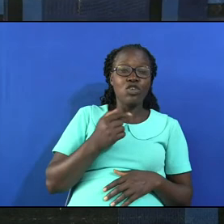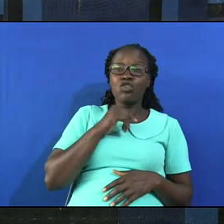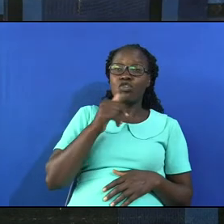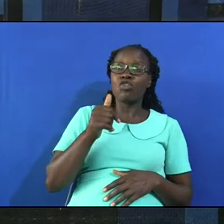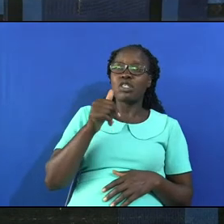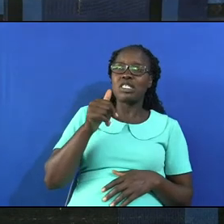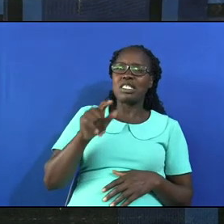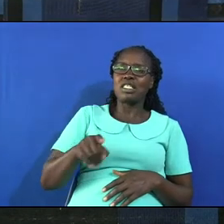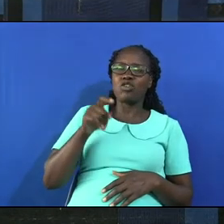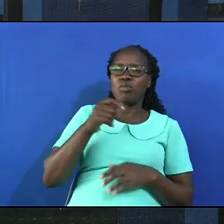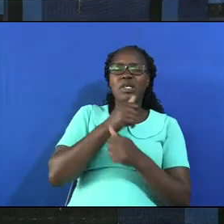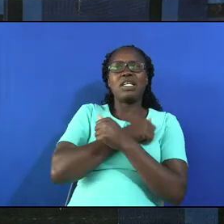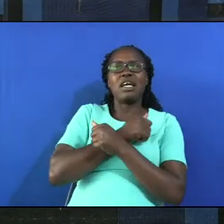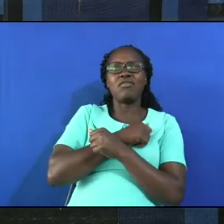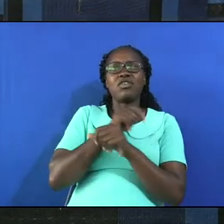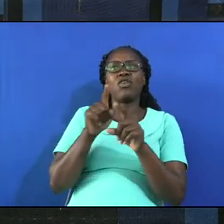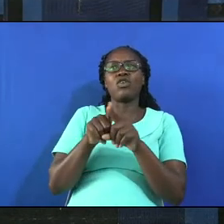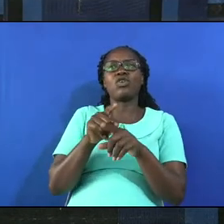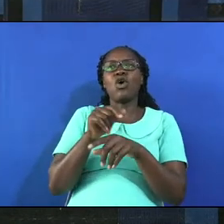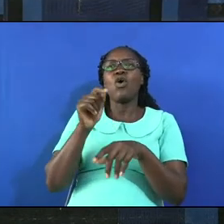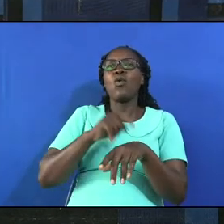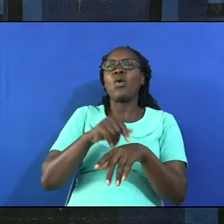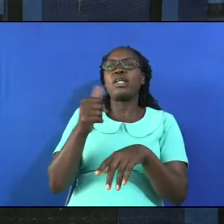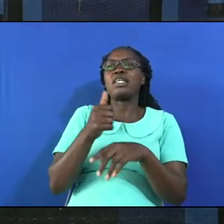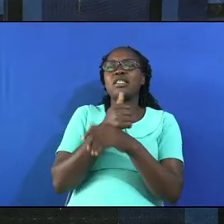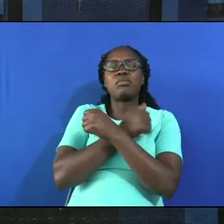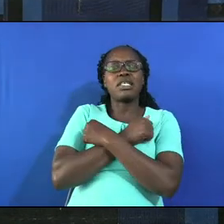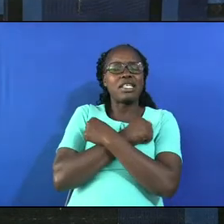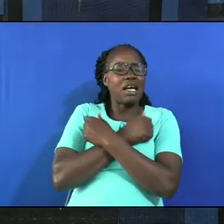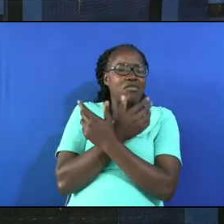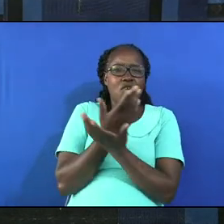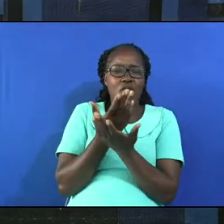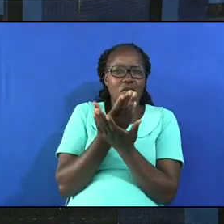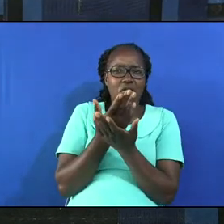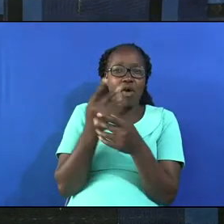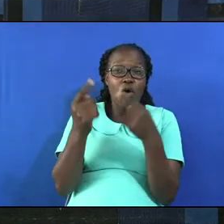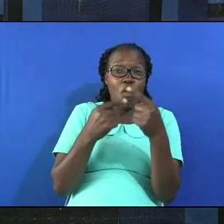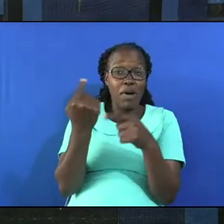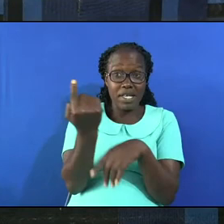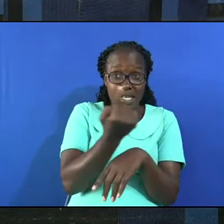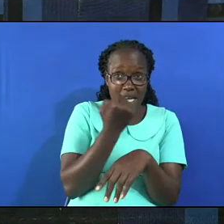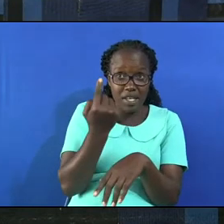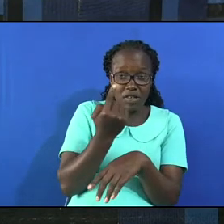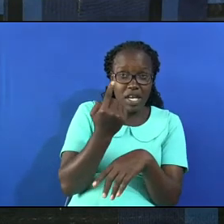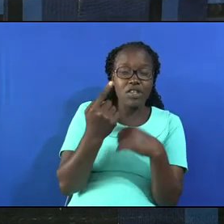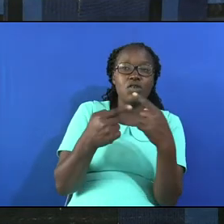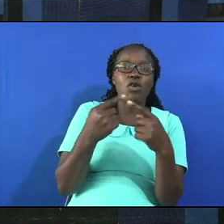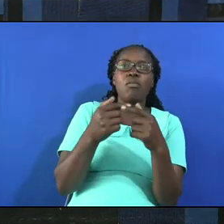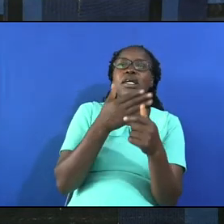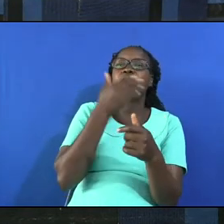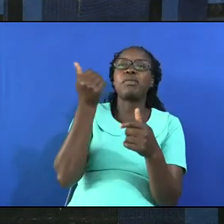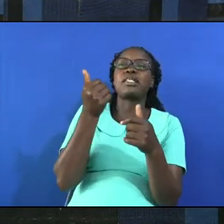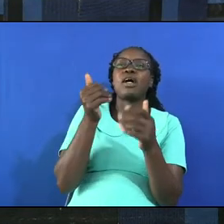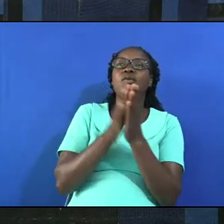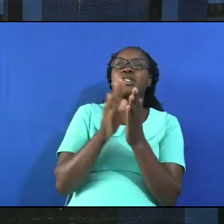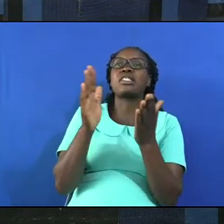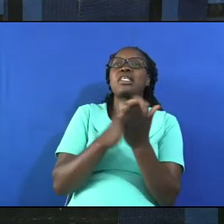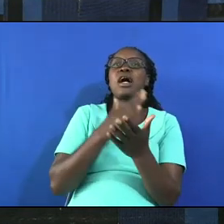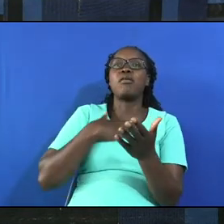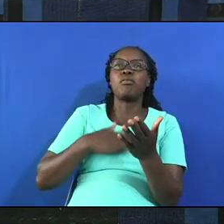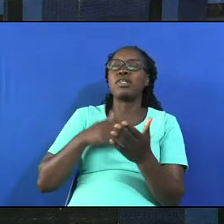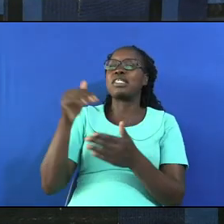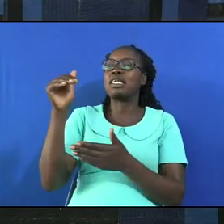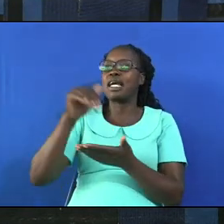need to be loved. Even when everyone else is being loved, operate alone and you will operate better with somebody